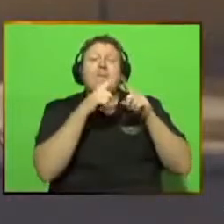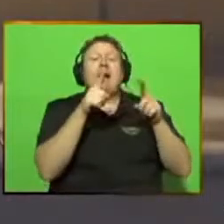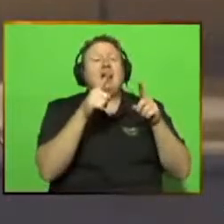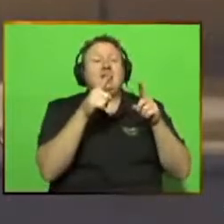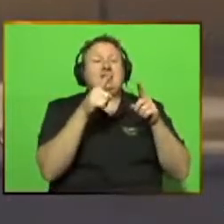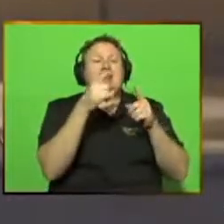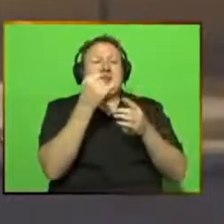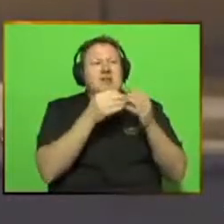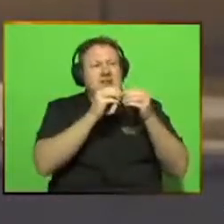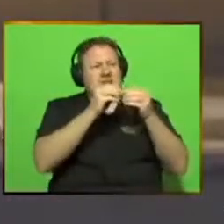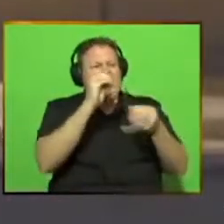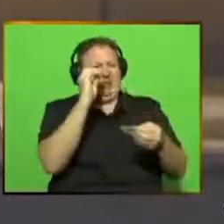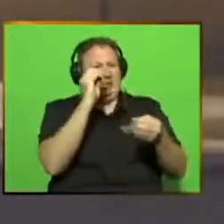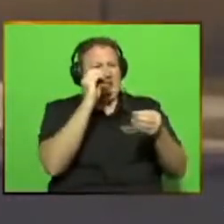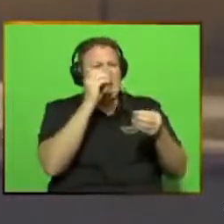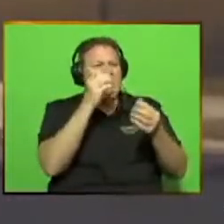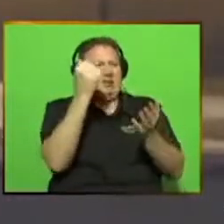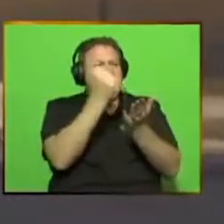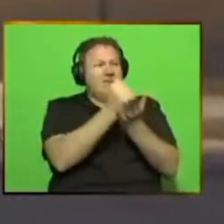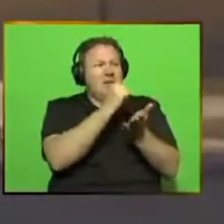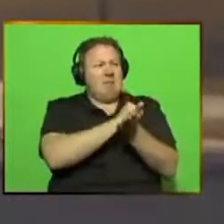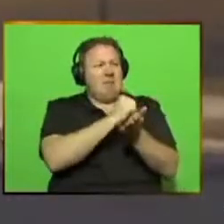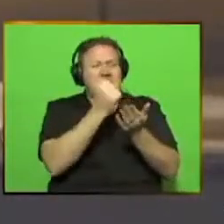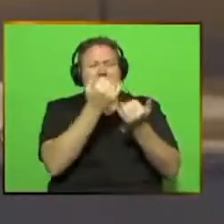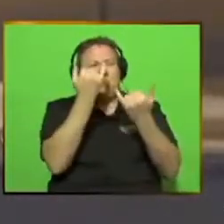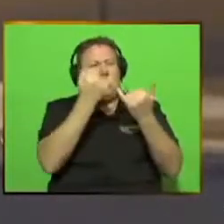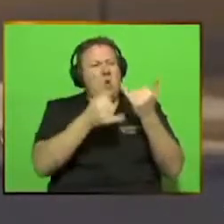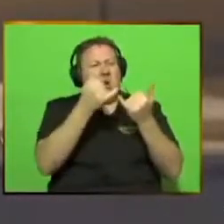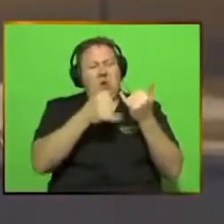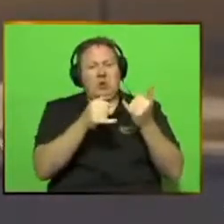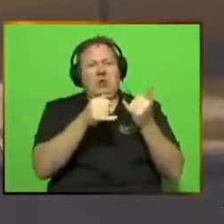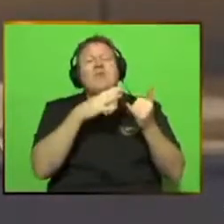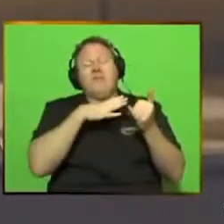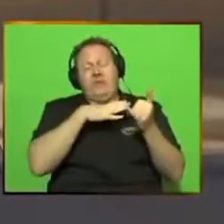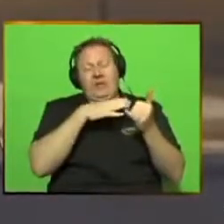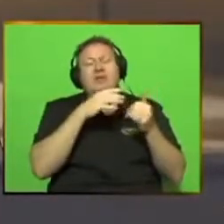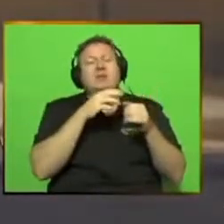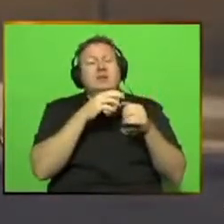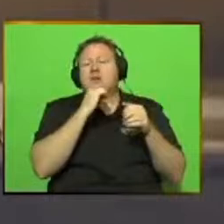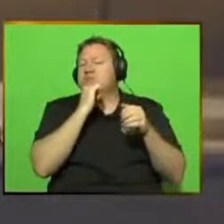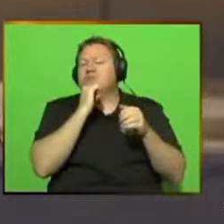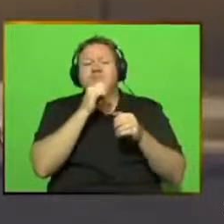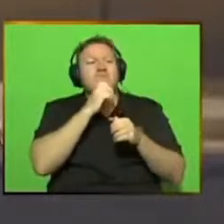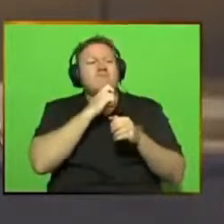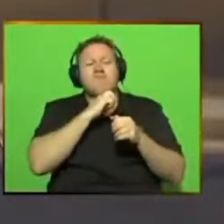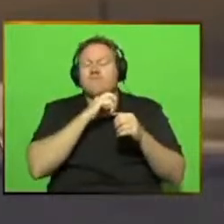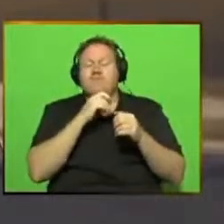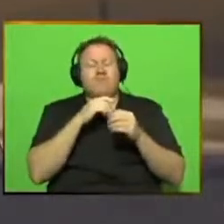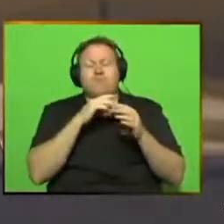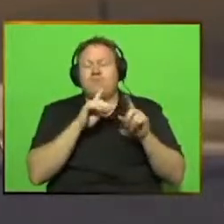it was actually stamped on both sides, and it was therefore not used.